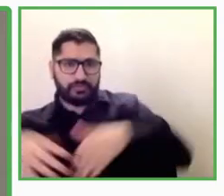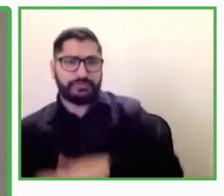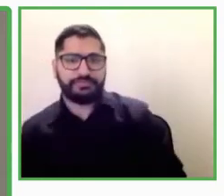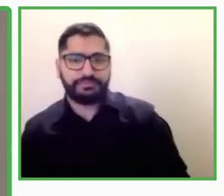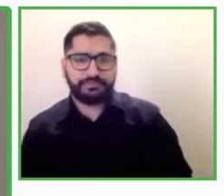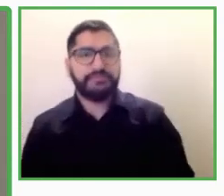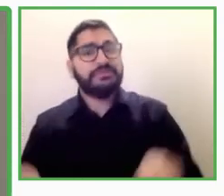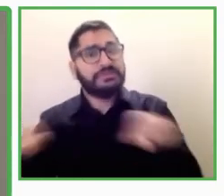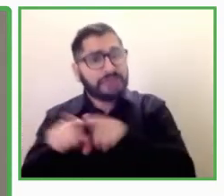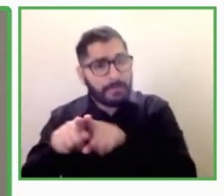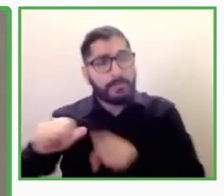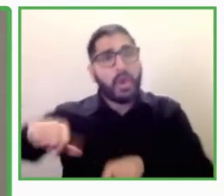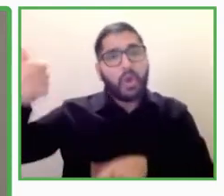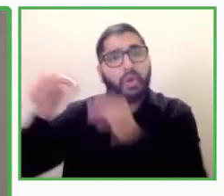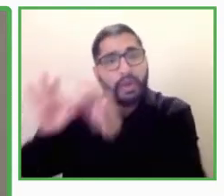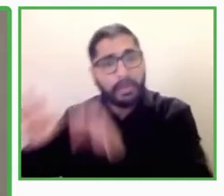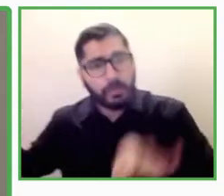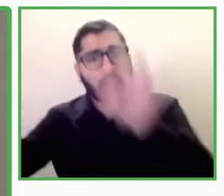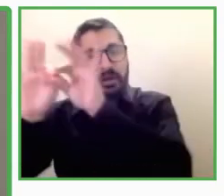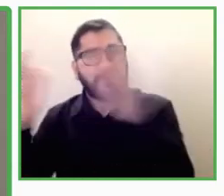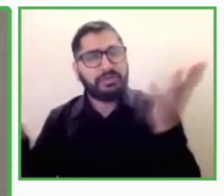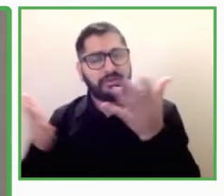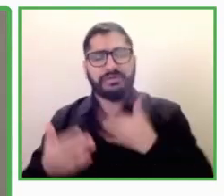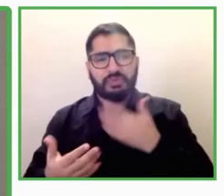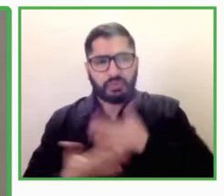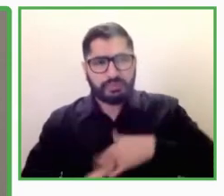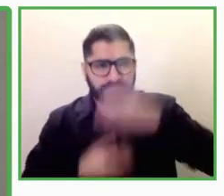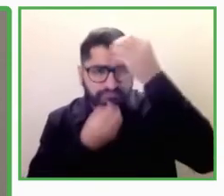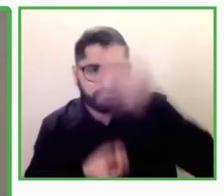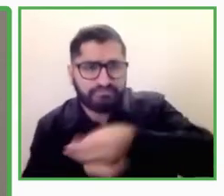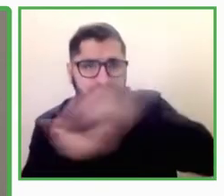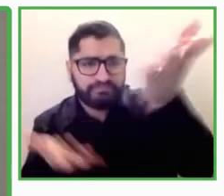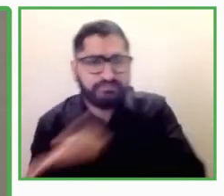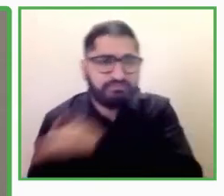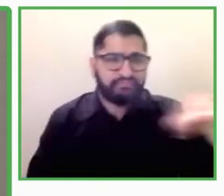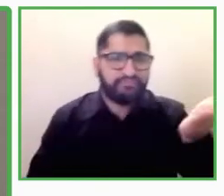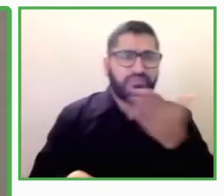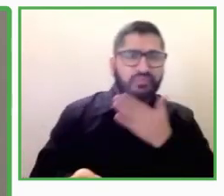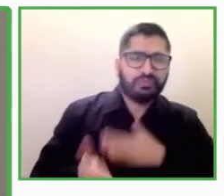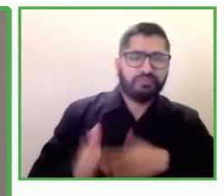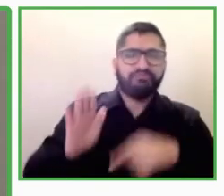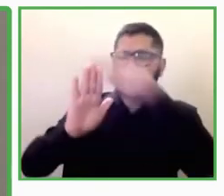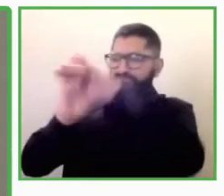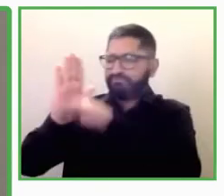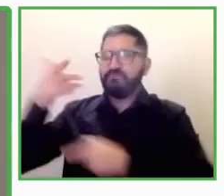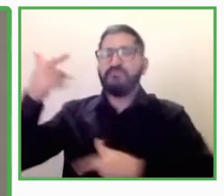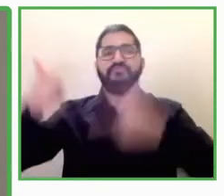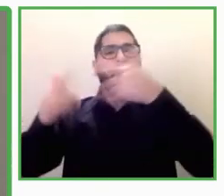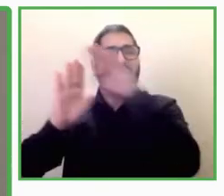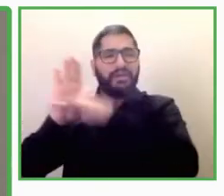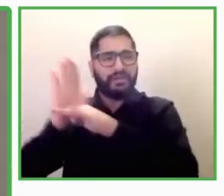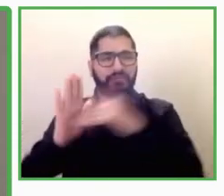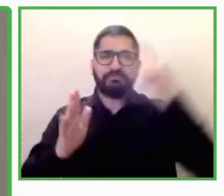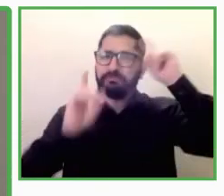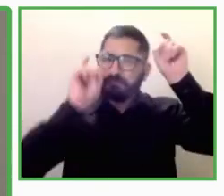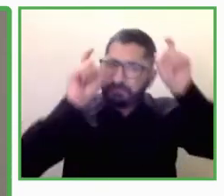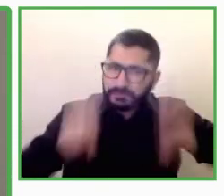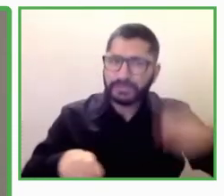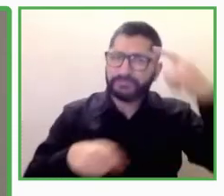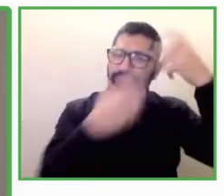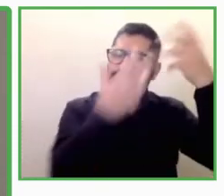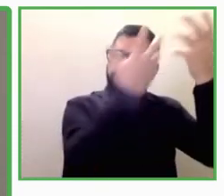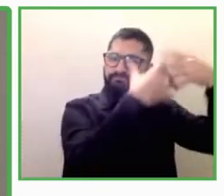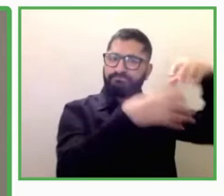I also believe it's important to point out that when we talk about public policies, we don't have to reflect only, as the committee